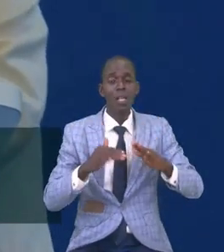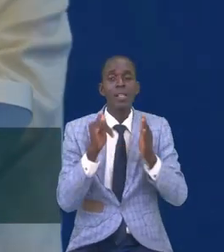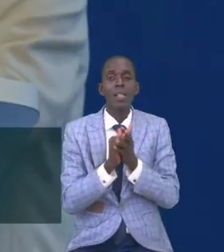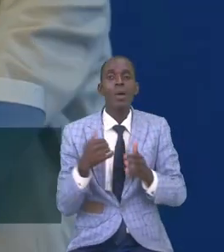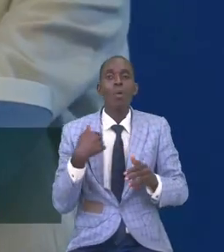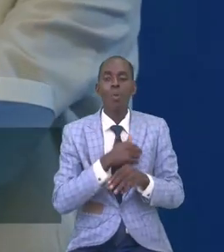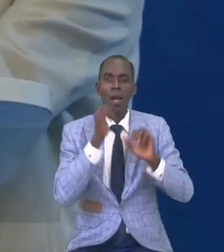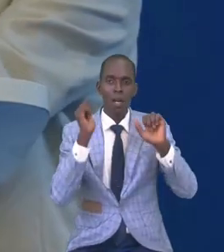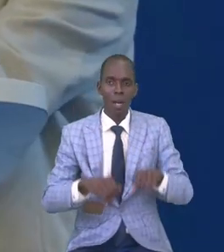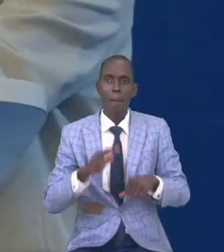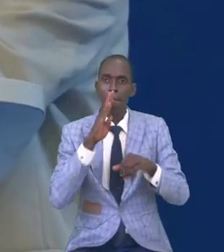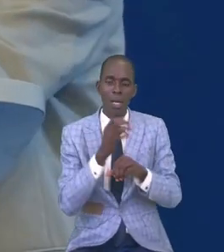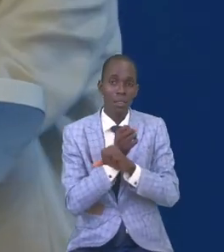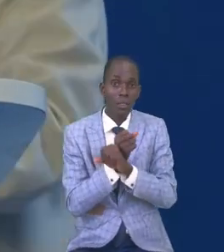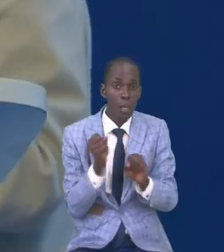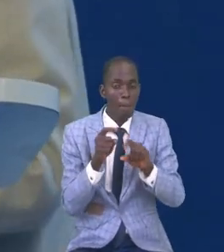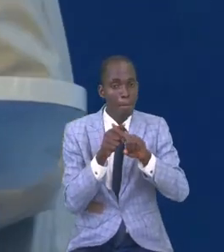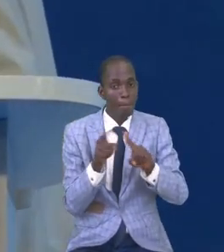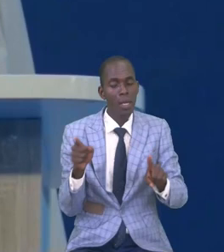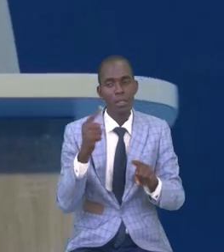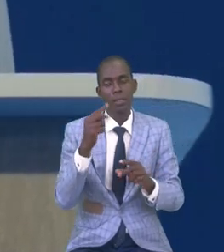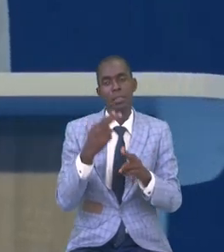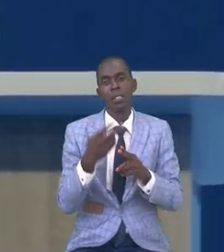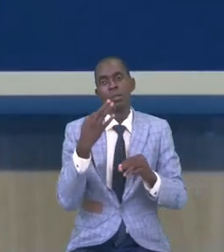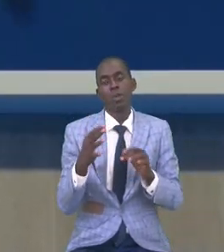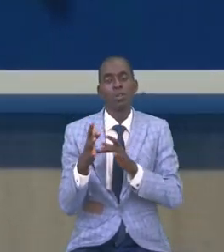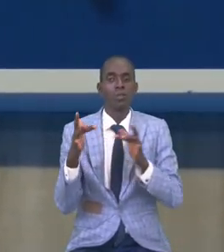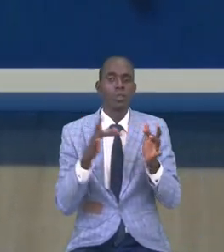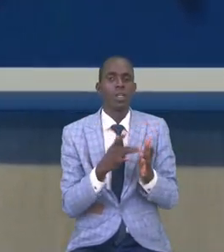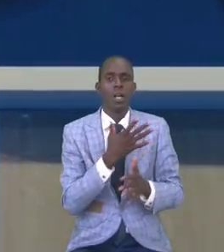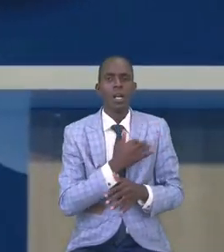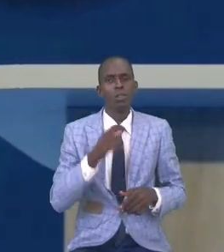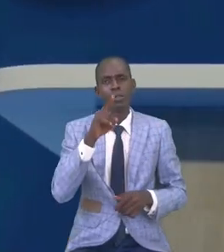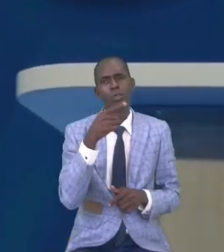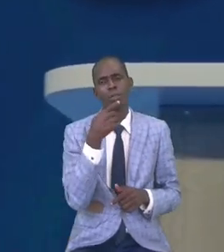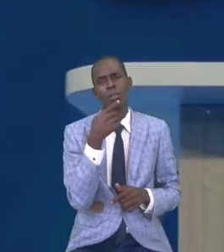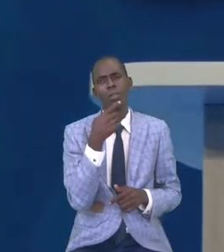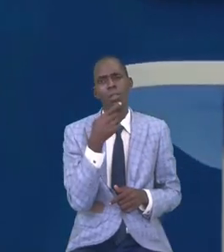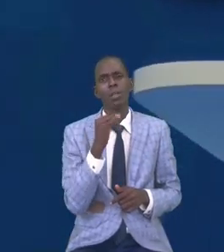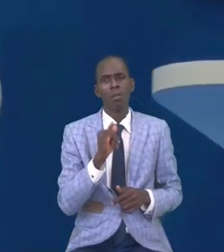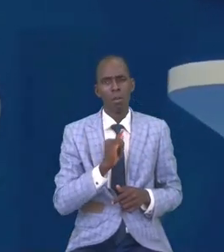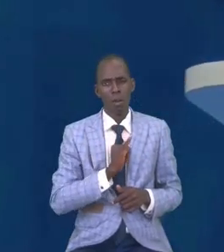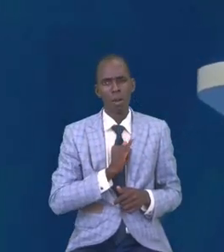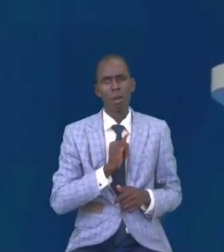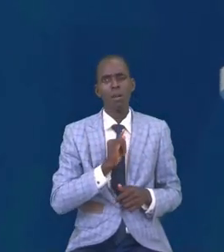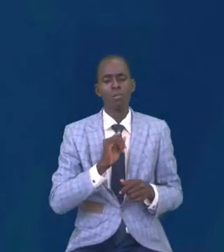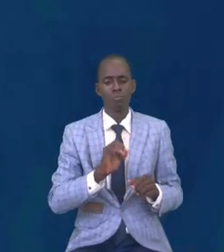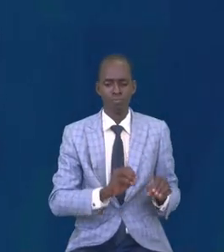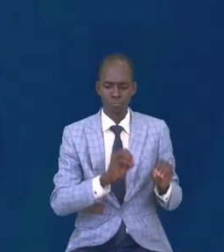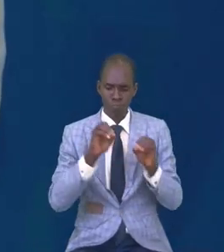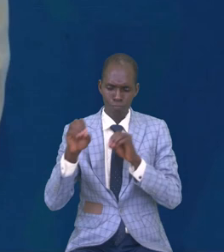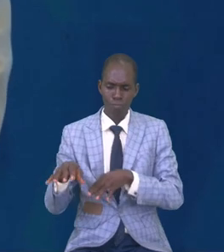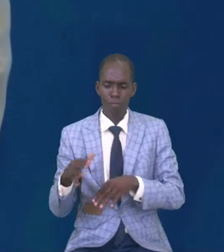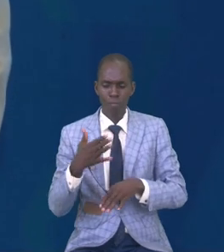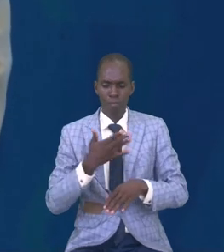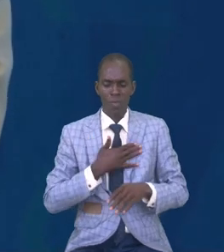saved by the name of Jesus. And you say, I trust my life into